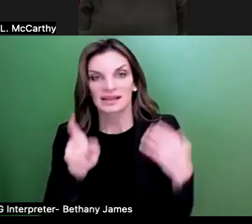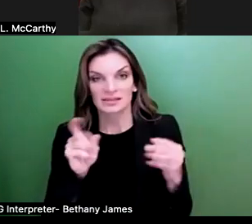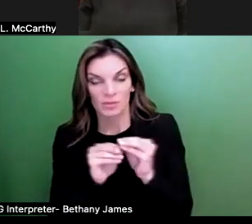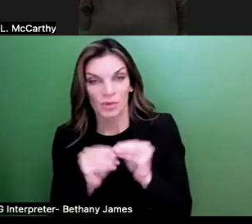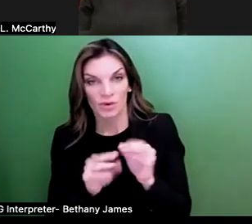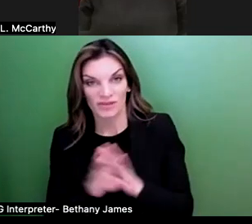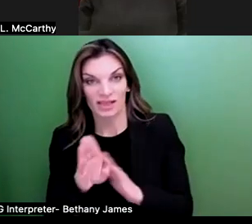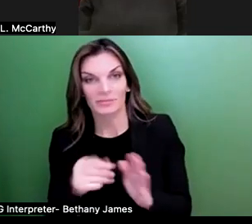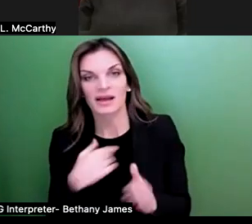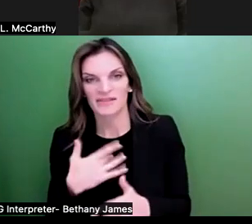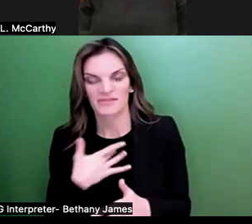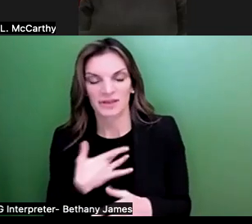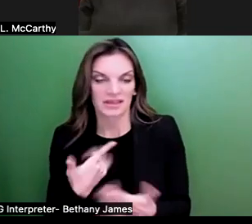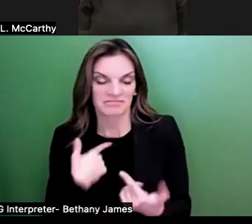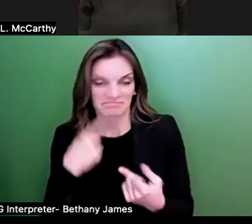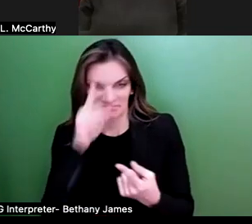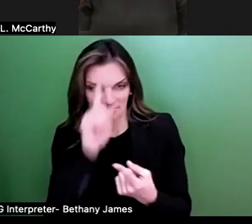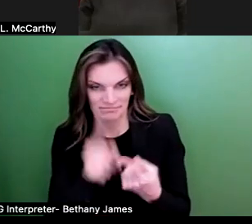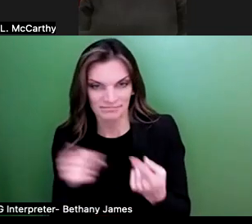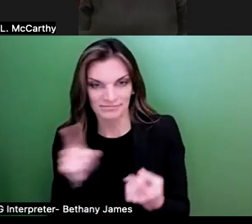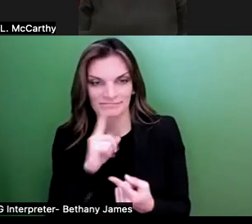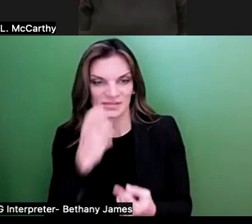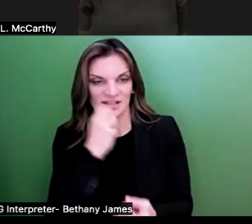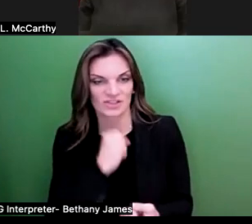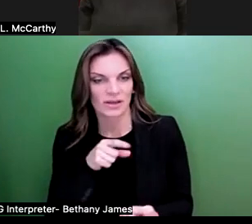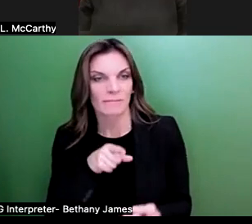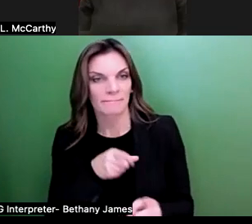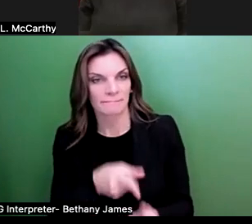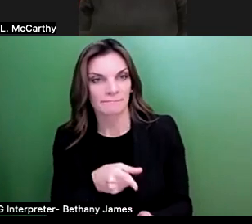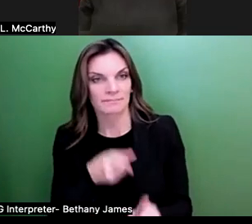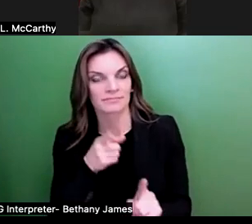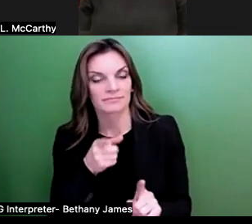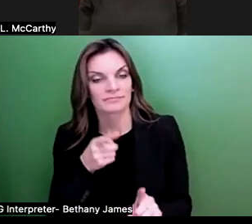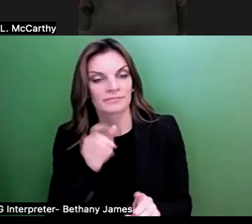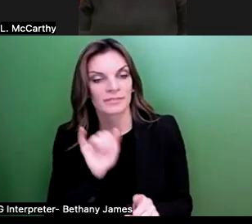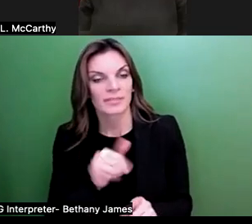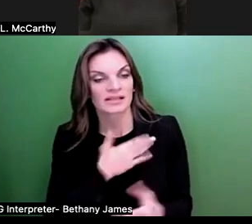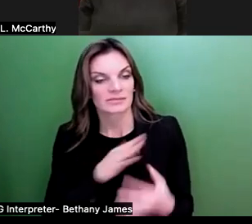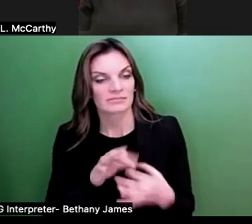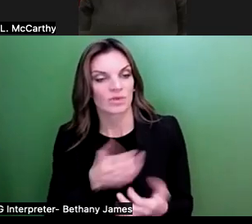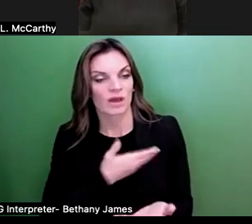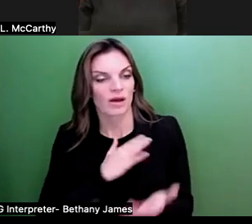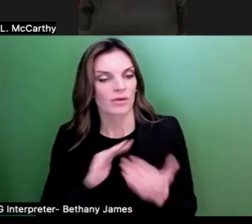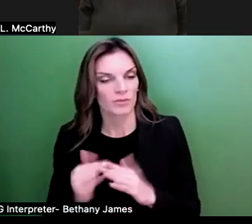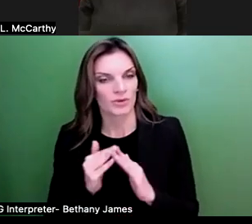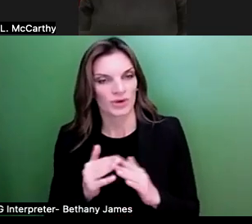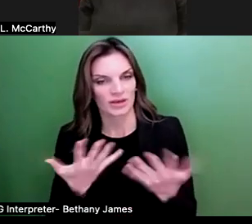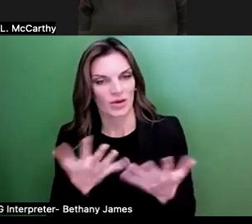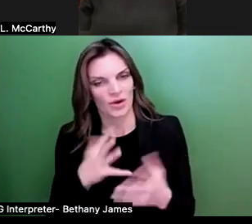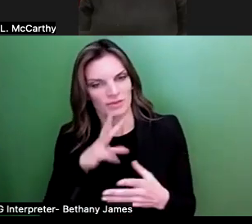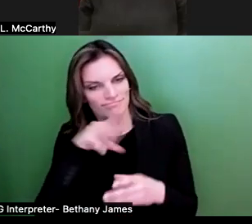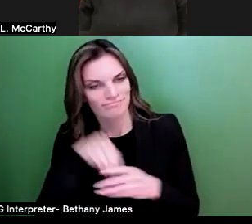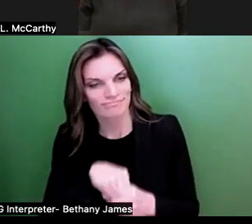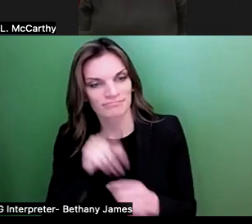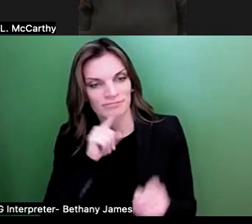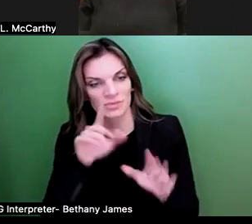respectfully disagree. I think it's a gem. It's very much a part of the fabric of our village and the community. And it's a great